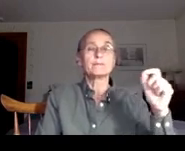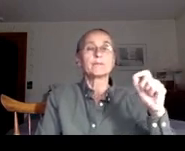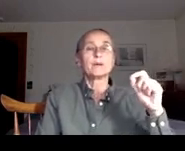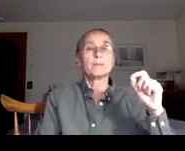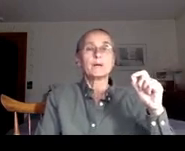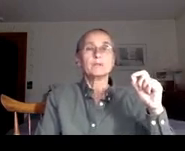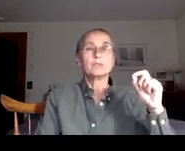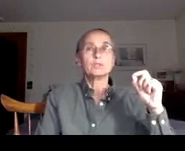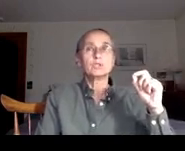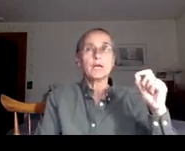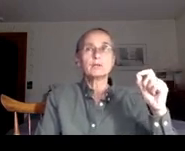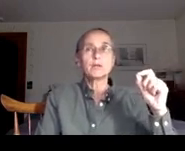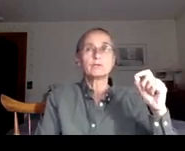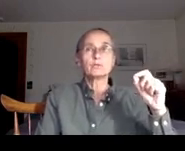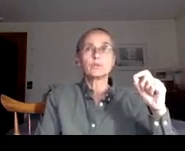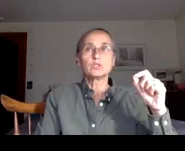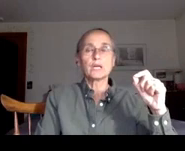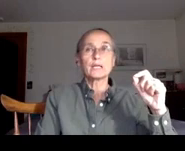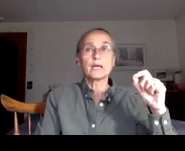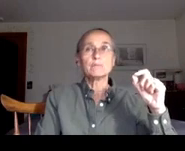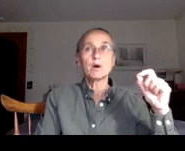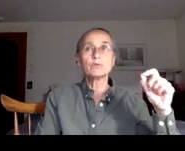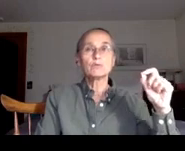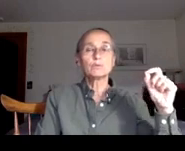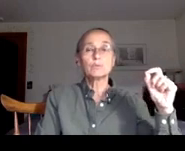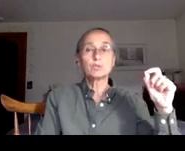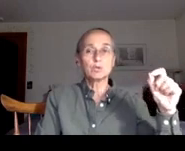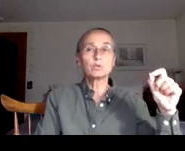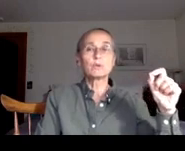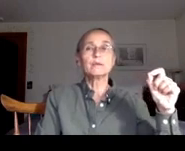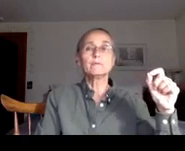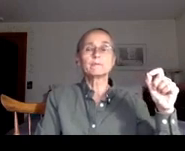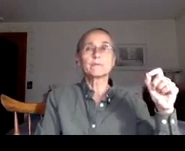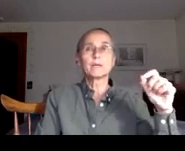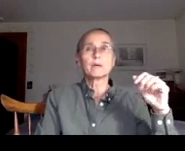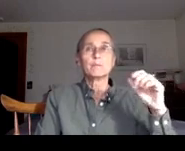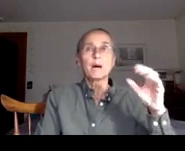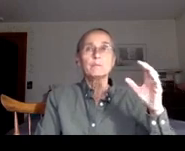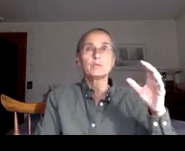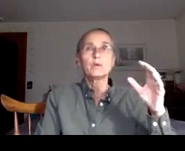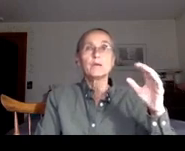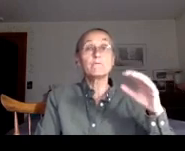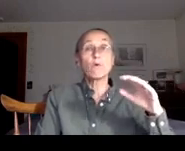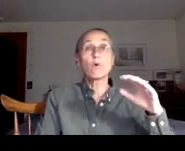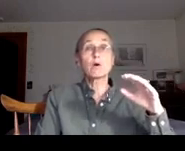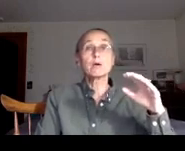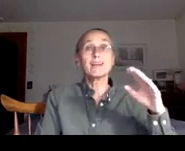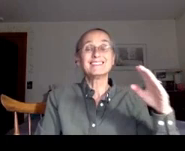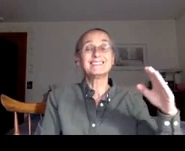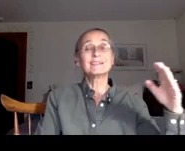at. But checklists would say that most children by between